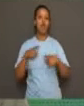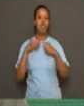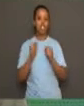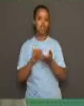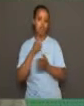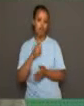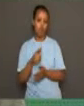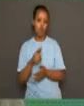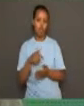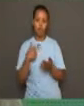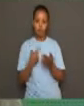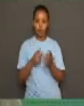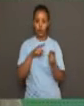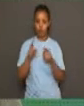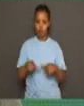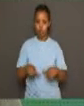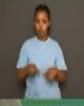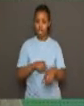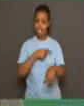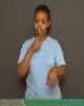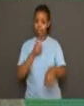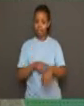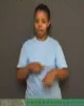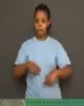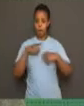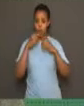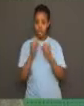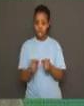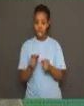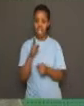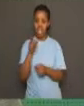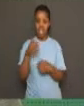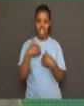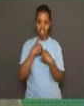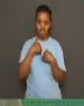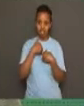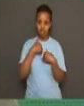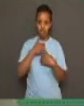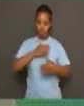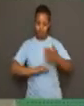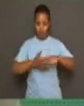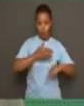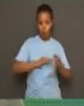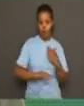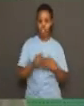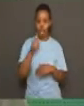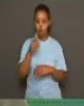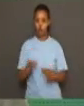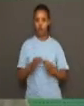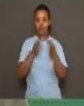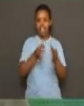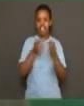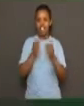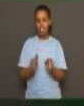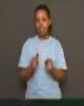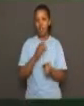longer it can live, the more chance the animal has at producing offspring to carry on its